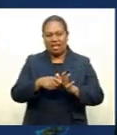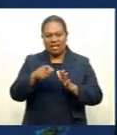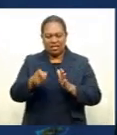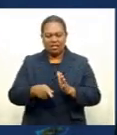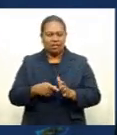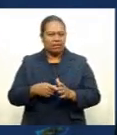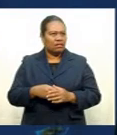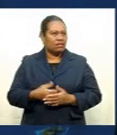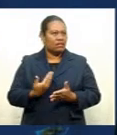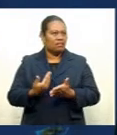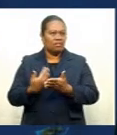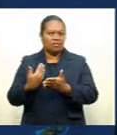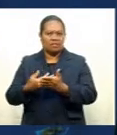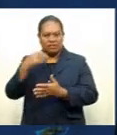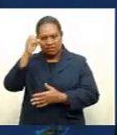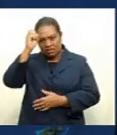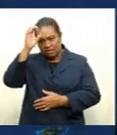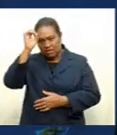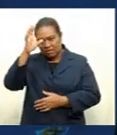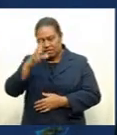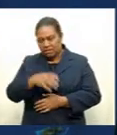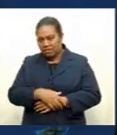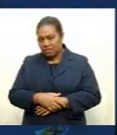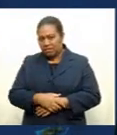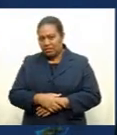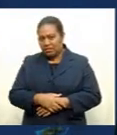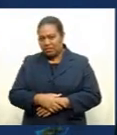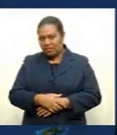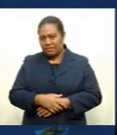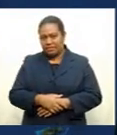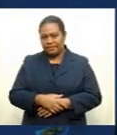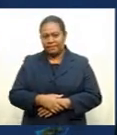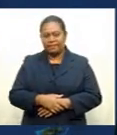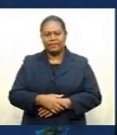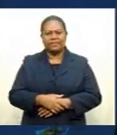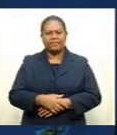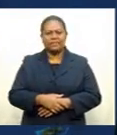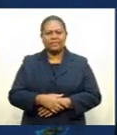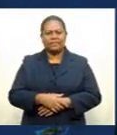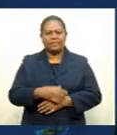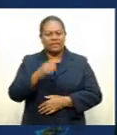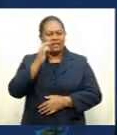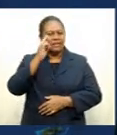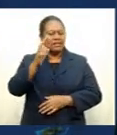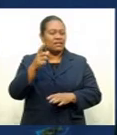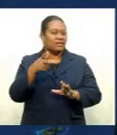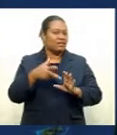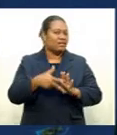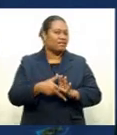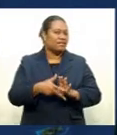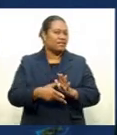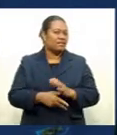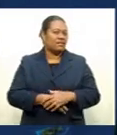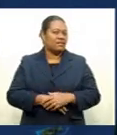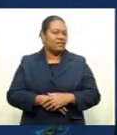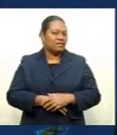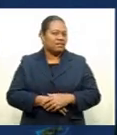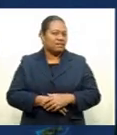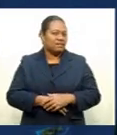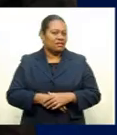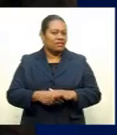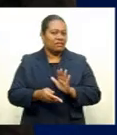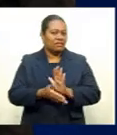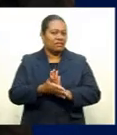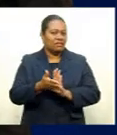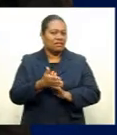removed from the taxis, and to see the fuel price in Taivuni, which is very